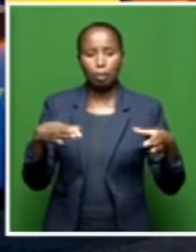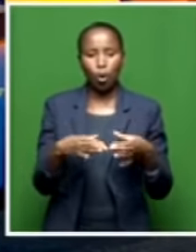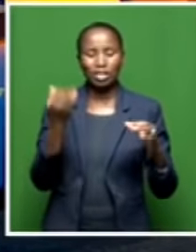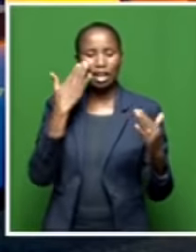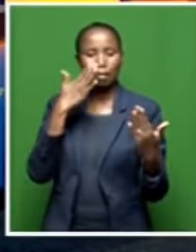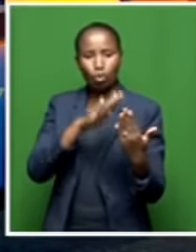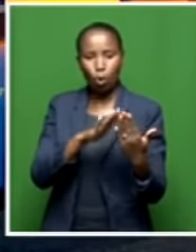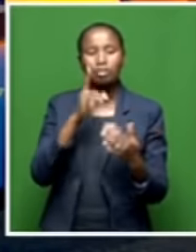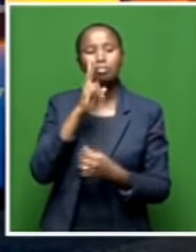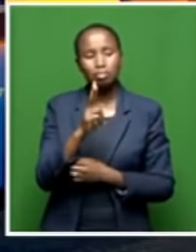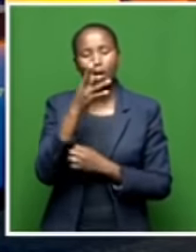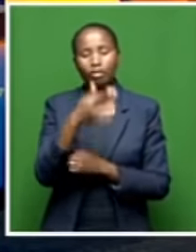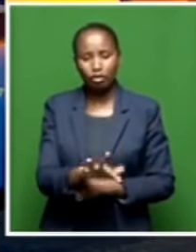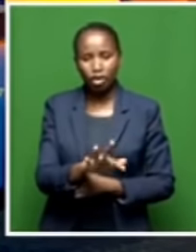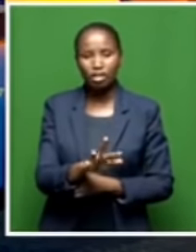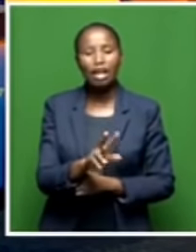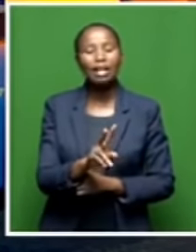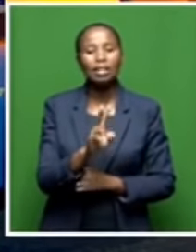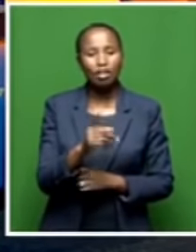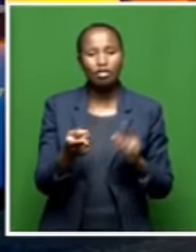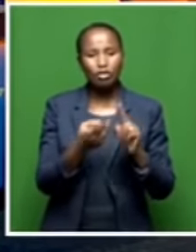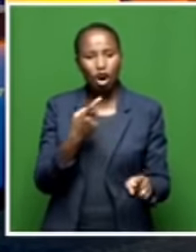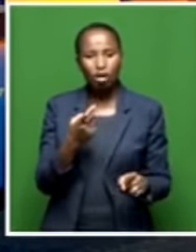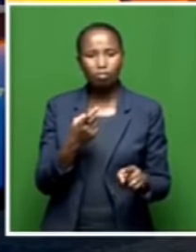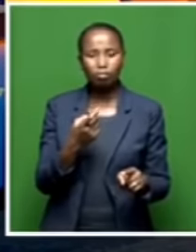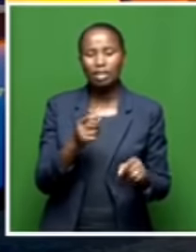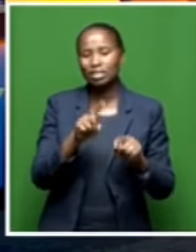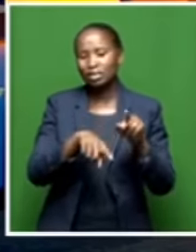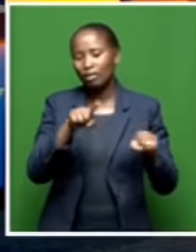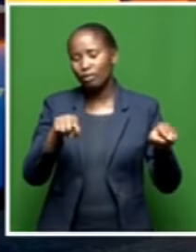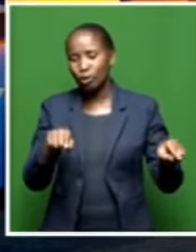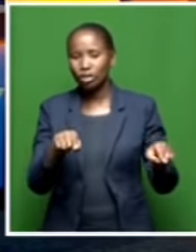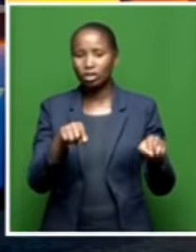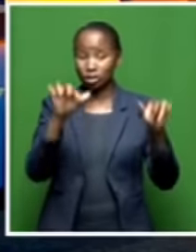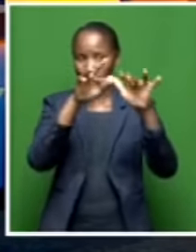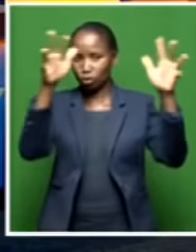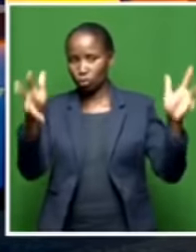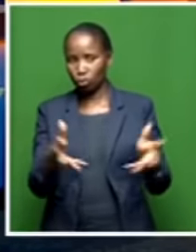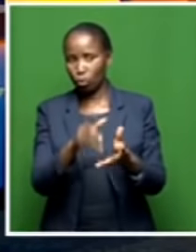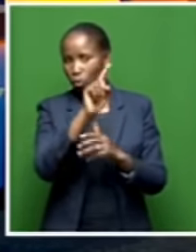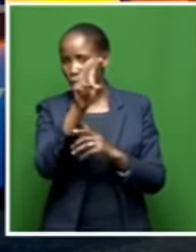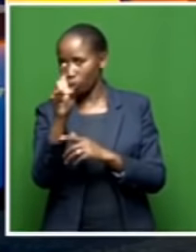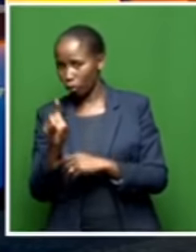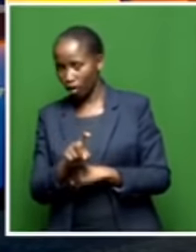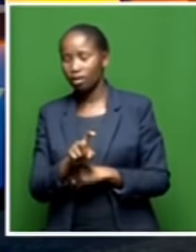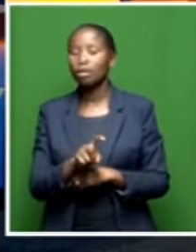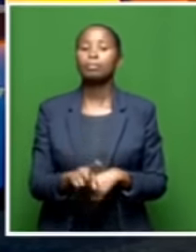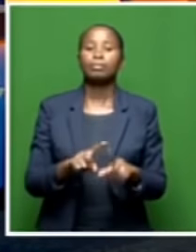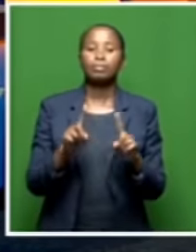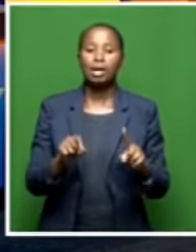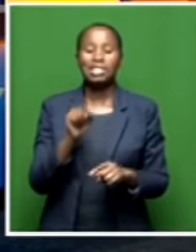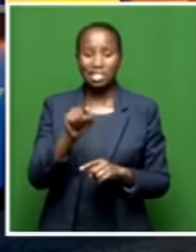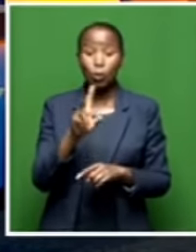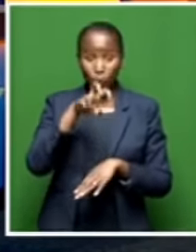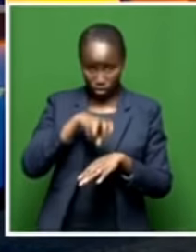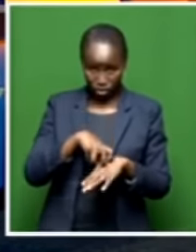other markets across the globe. But it's also a necessary thing for South Africa. We're told that it's probably the